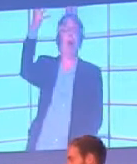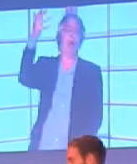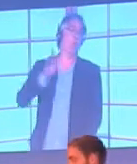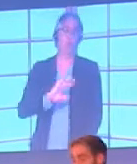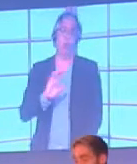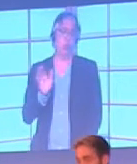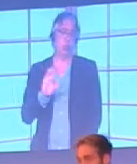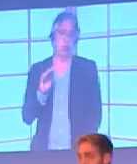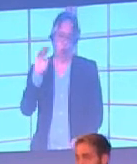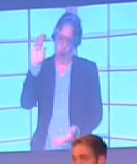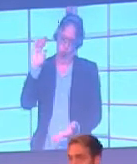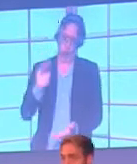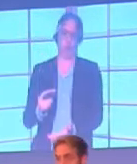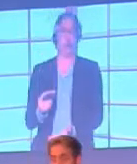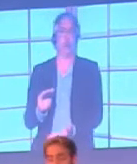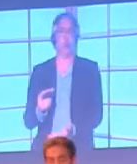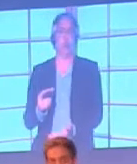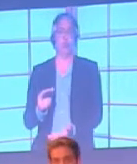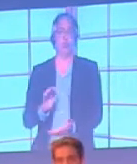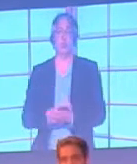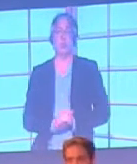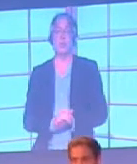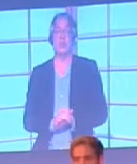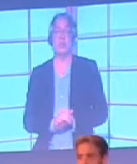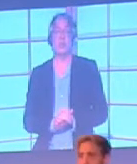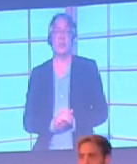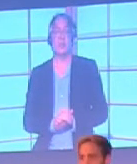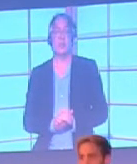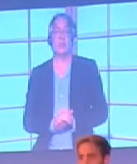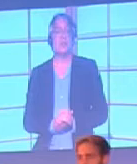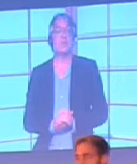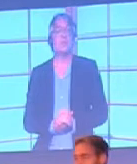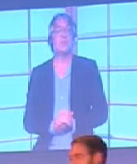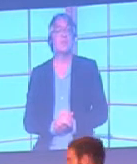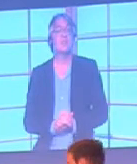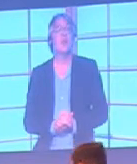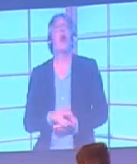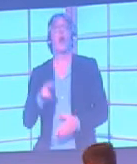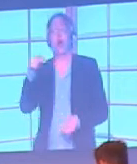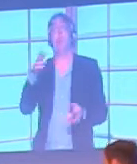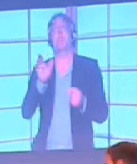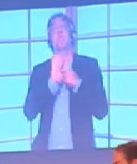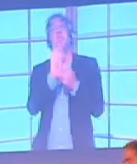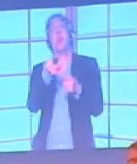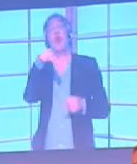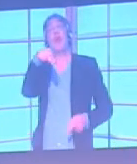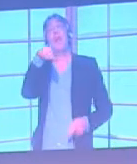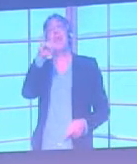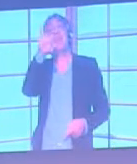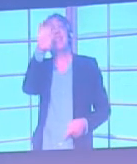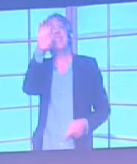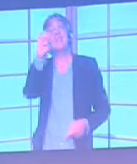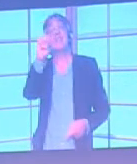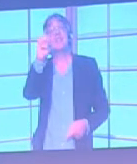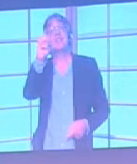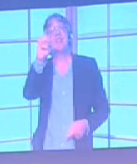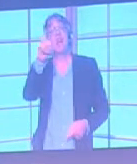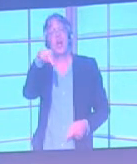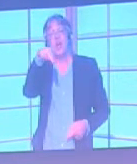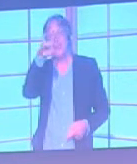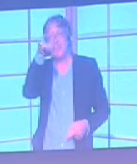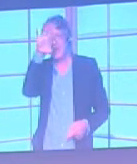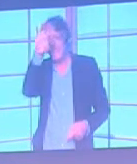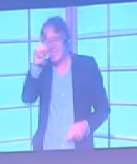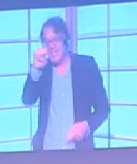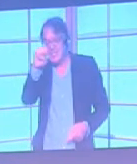existing facilities. I take the example of Nice. Nice has fantastic facilities. Of course, Joyce will always find that little detail